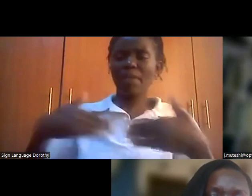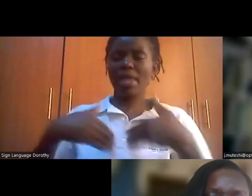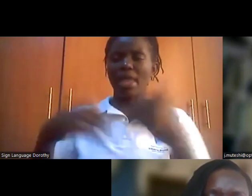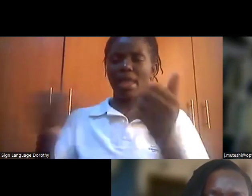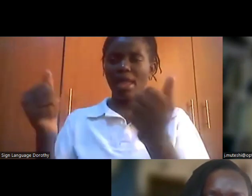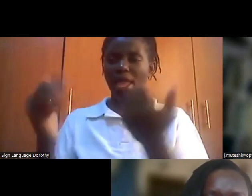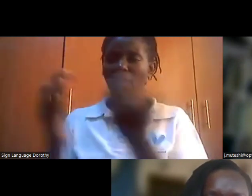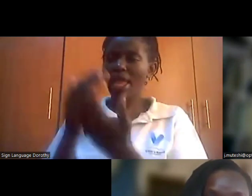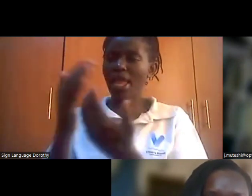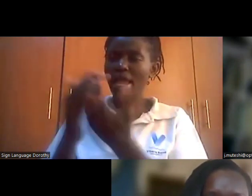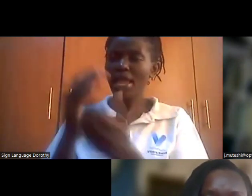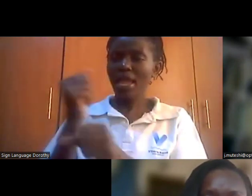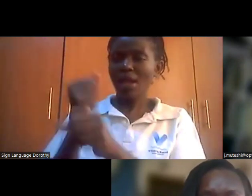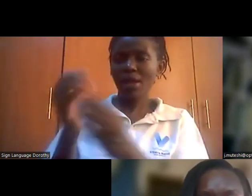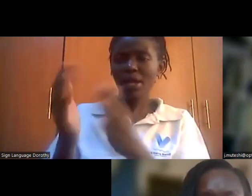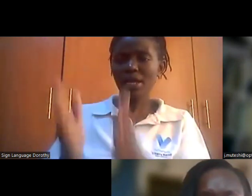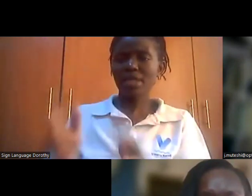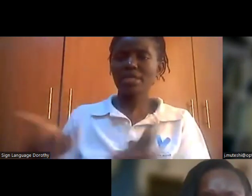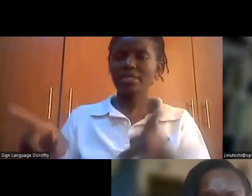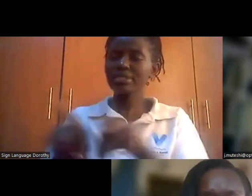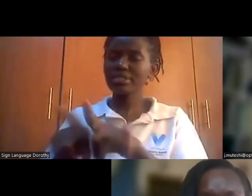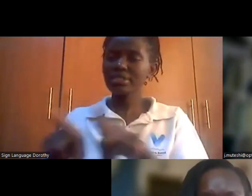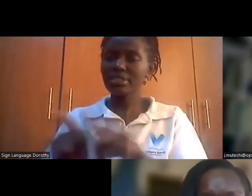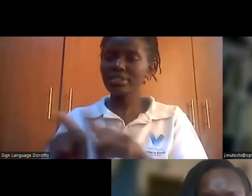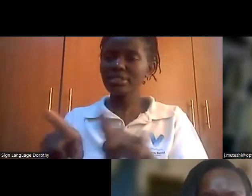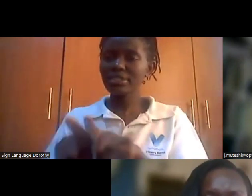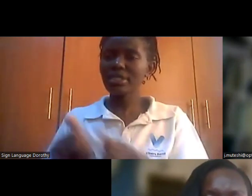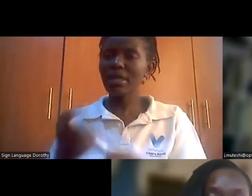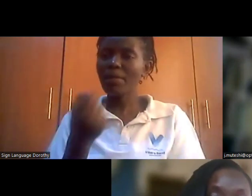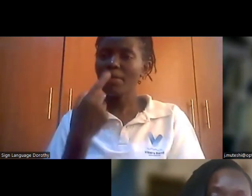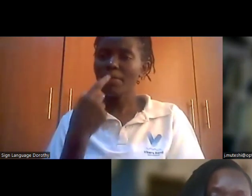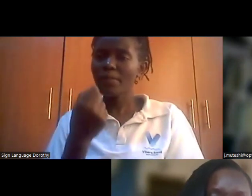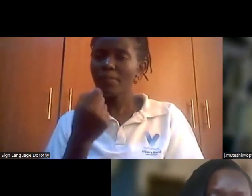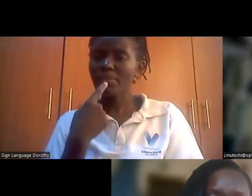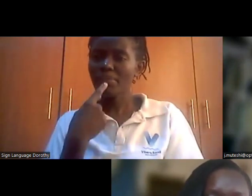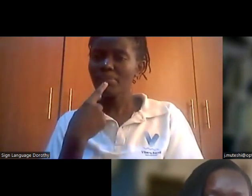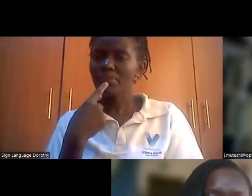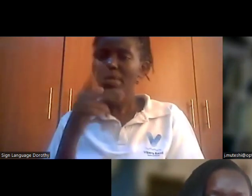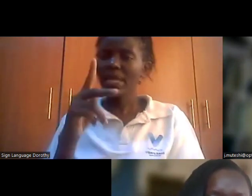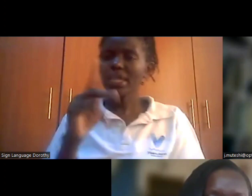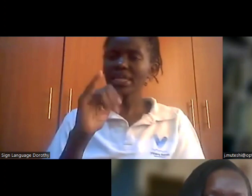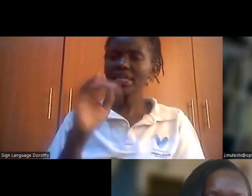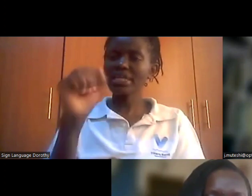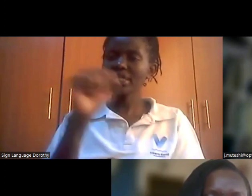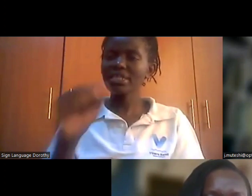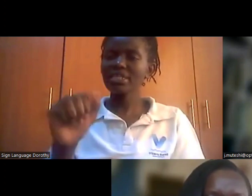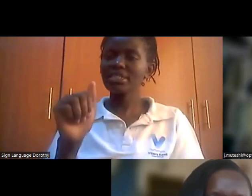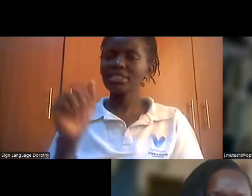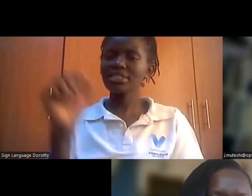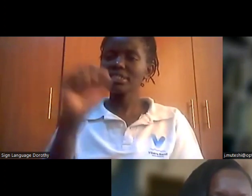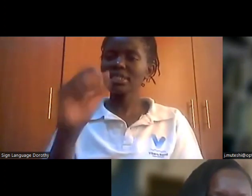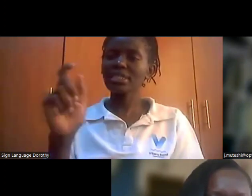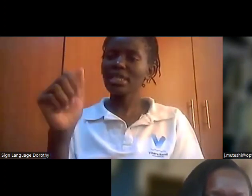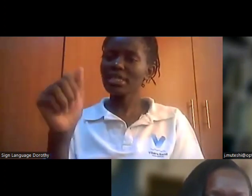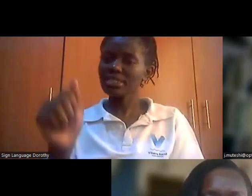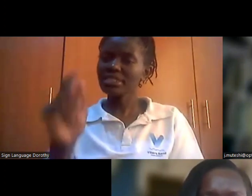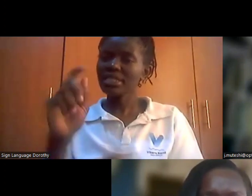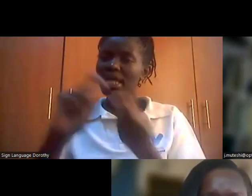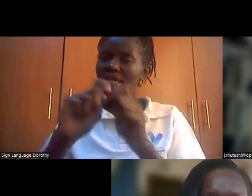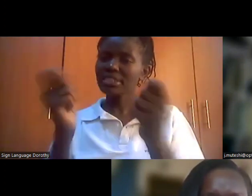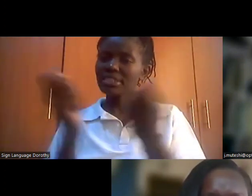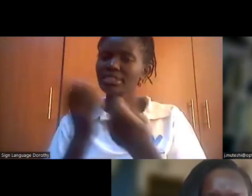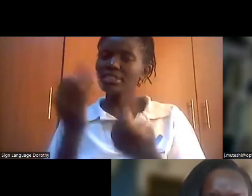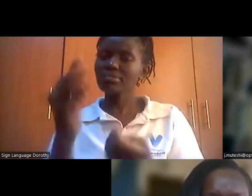both medicalization and the Kisasa types of FGM are locally being referred to either as Kiswahili